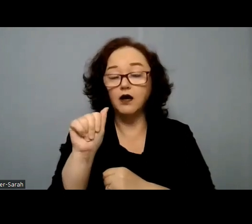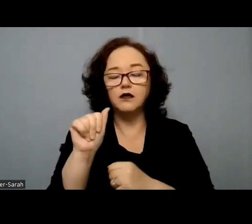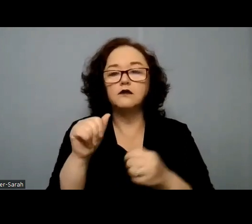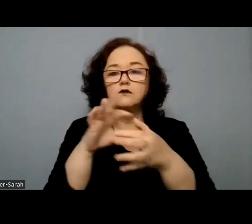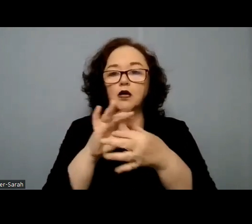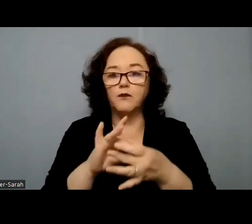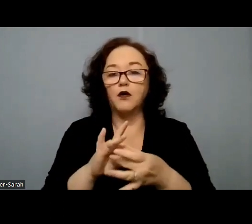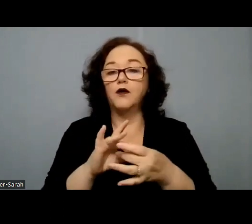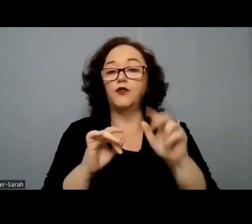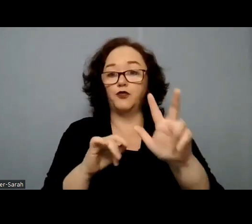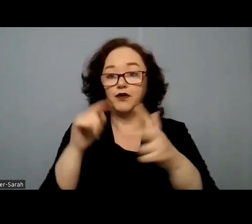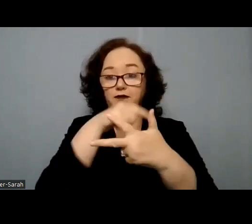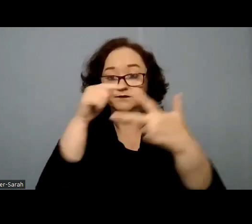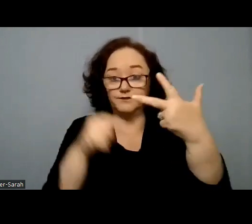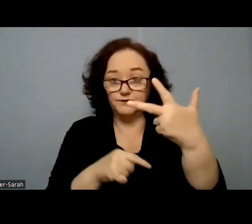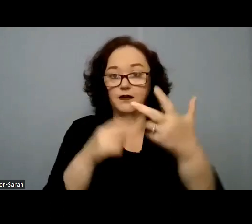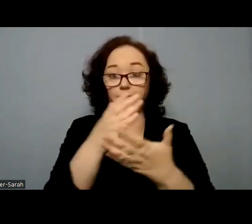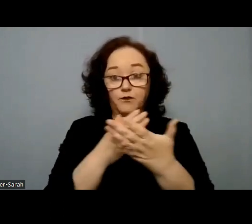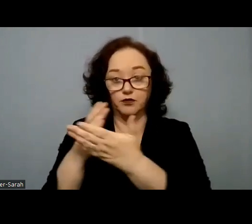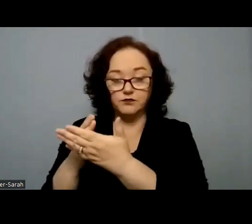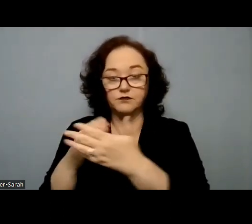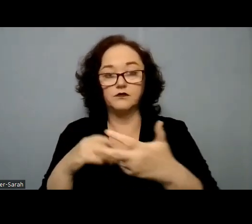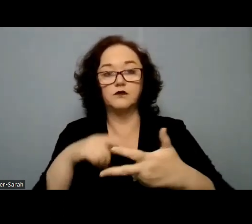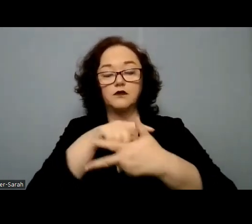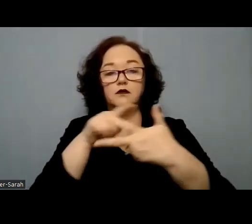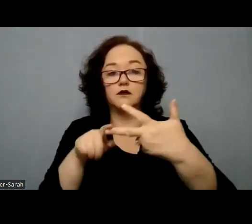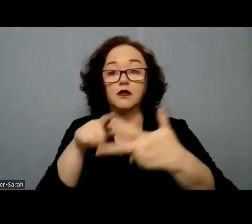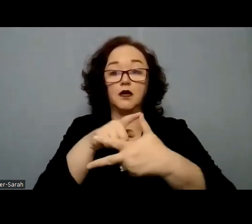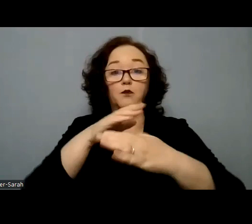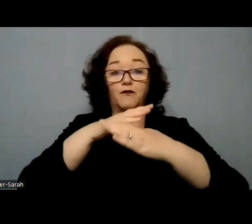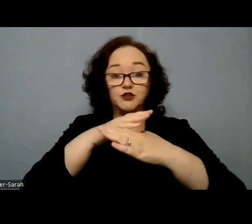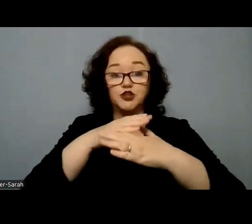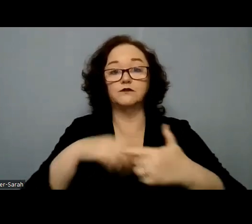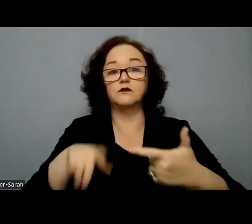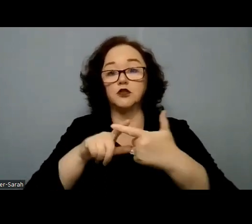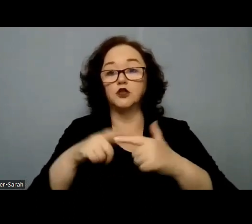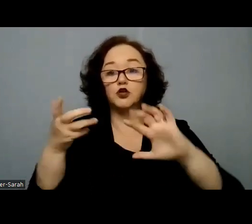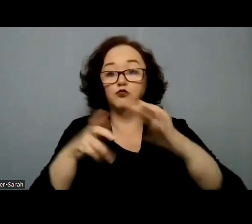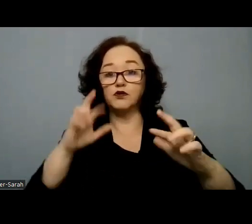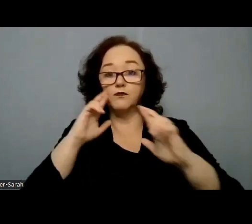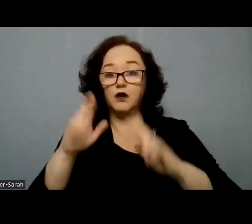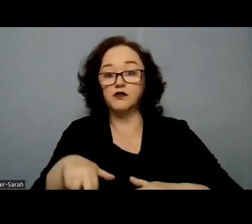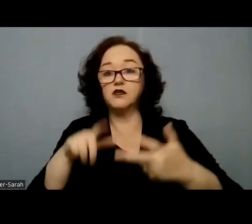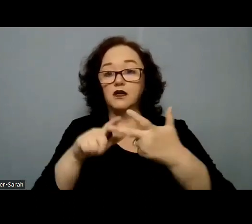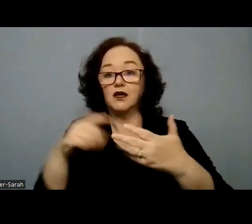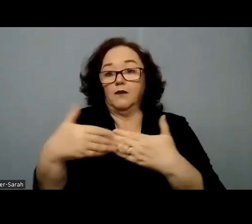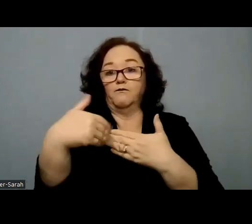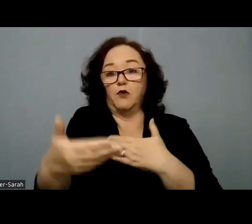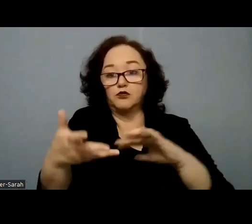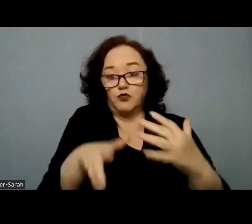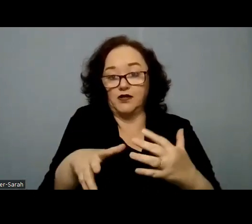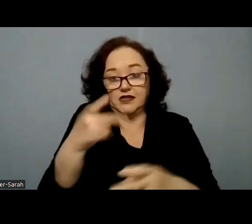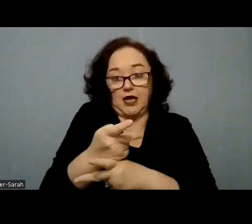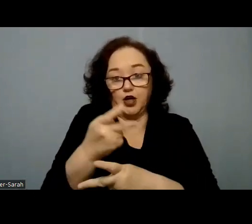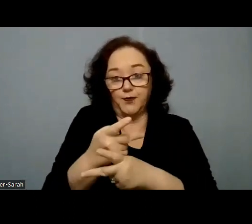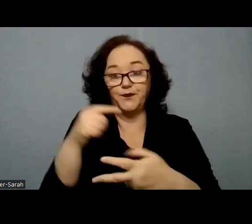components of CCBHC. Those, of course, are prevention, crisis response, and post-crisis care. We are going